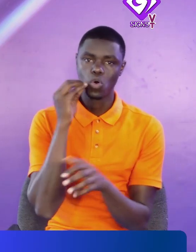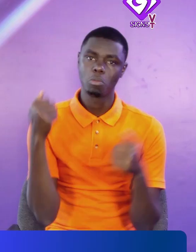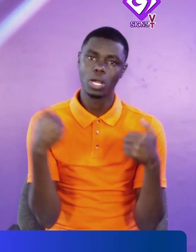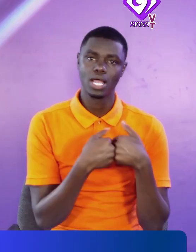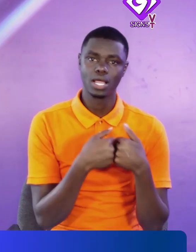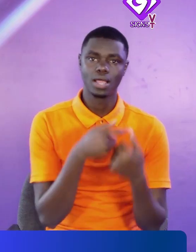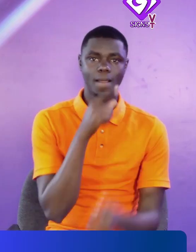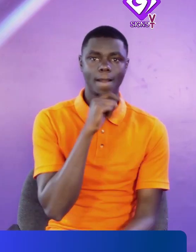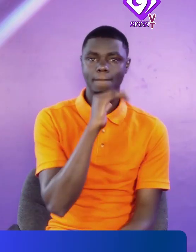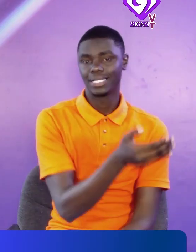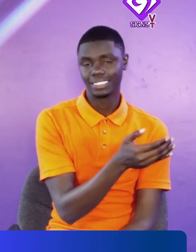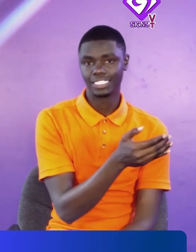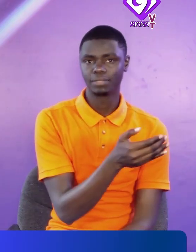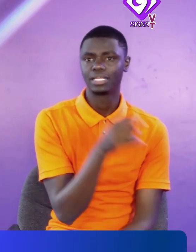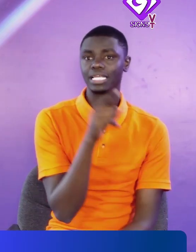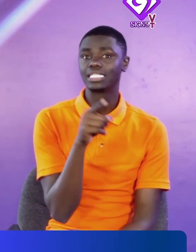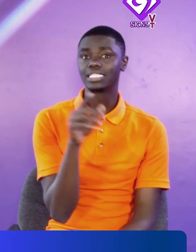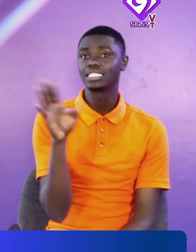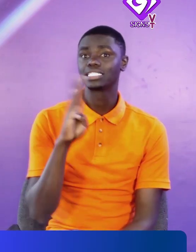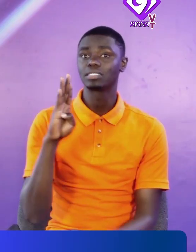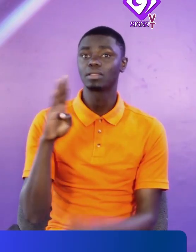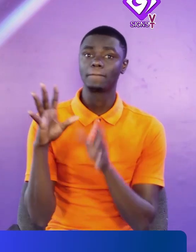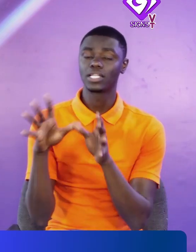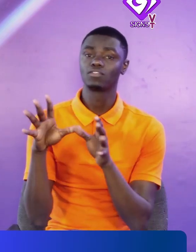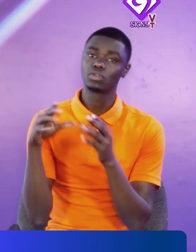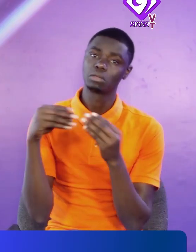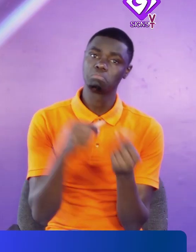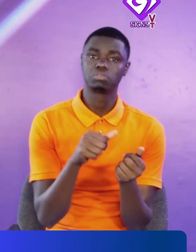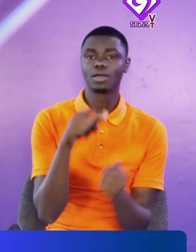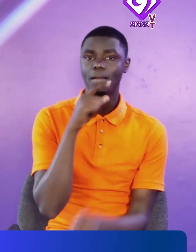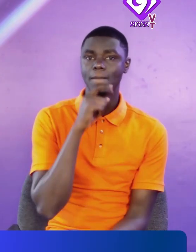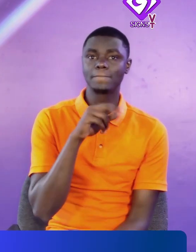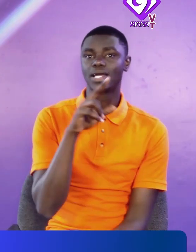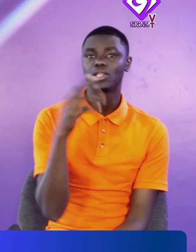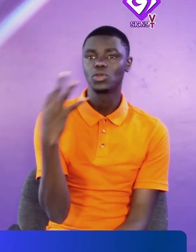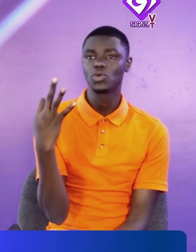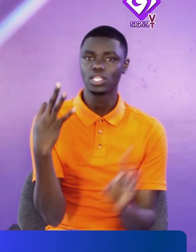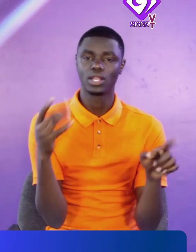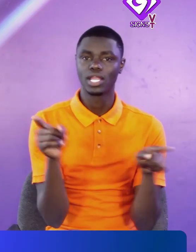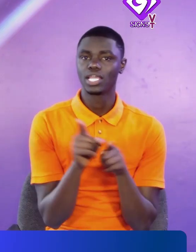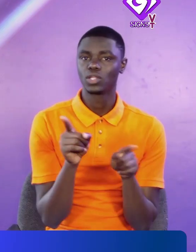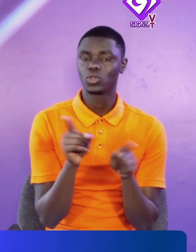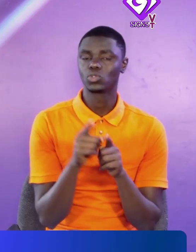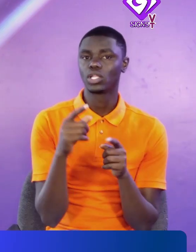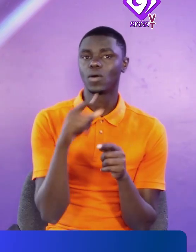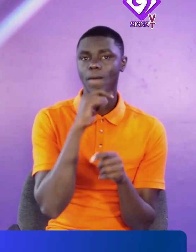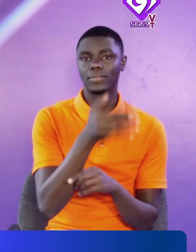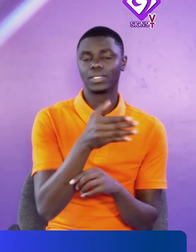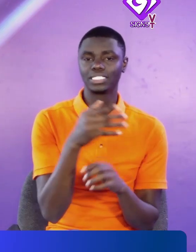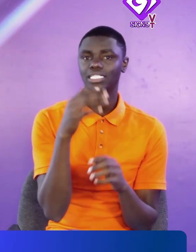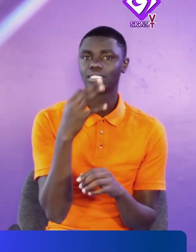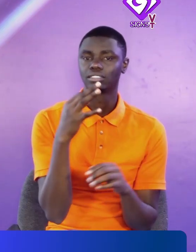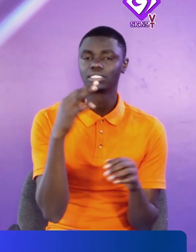City. Hii ni ile Brentford ilinyoa Man U 3-1 na Man City wametoka kucheza Champions League. Obvious kuna